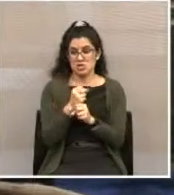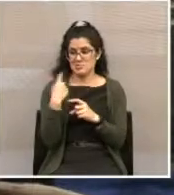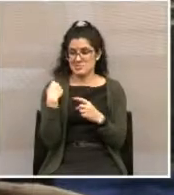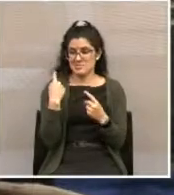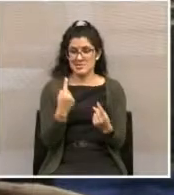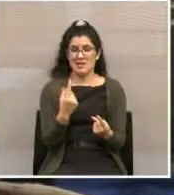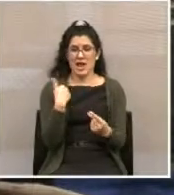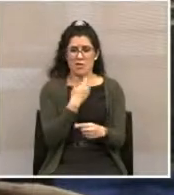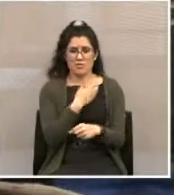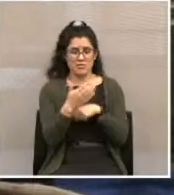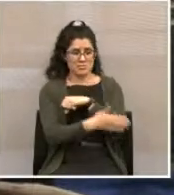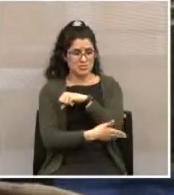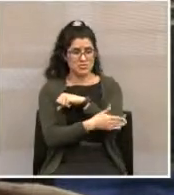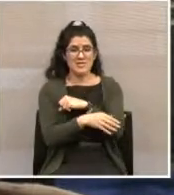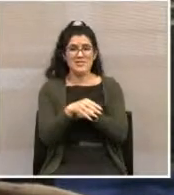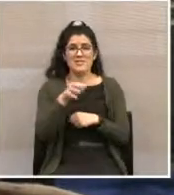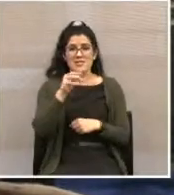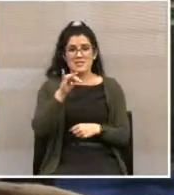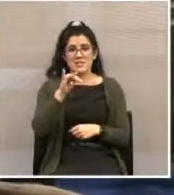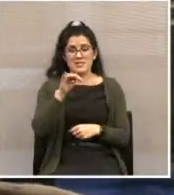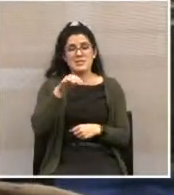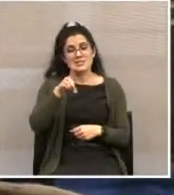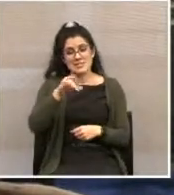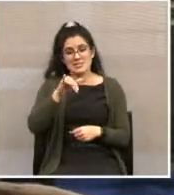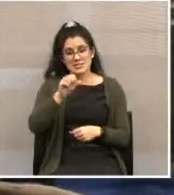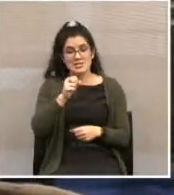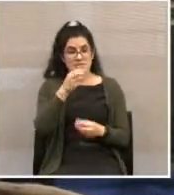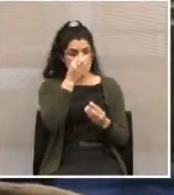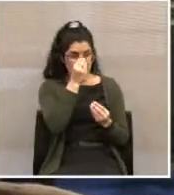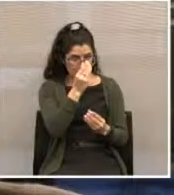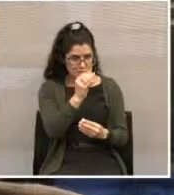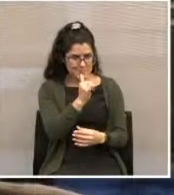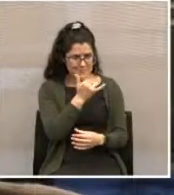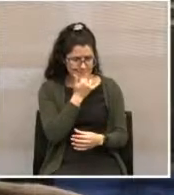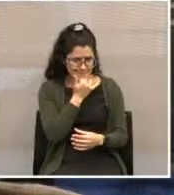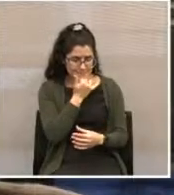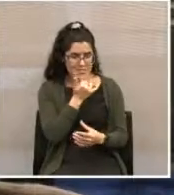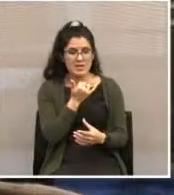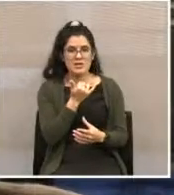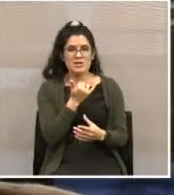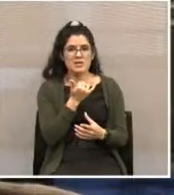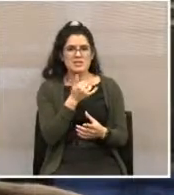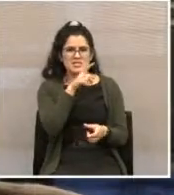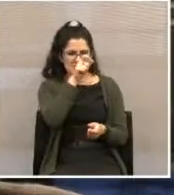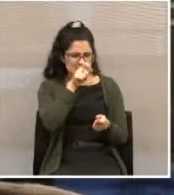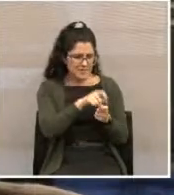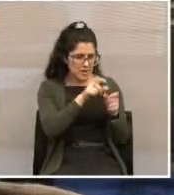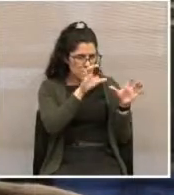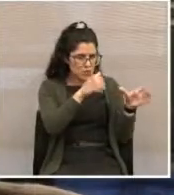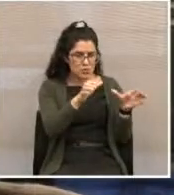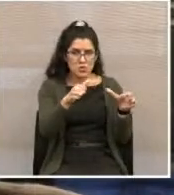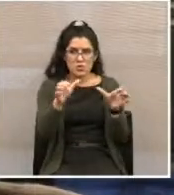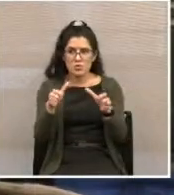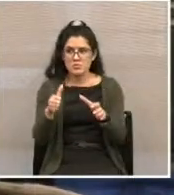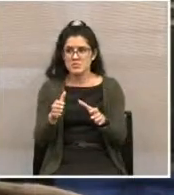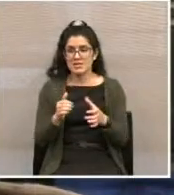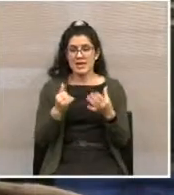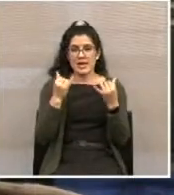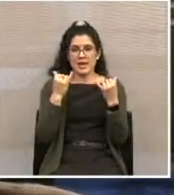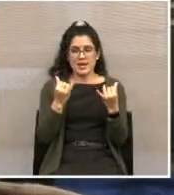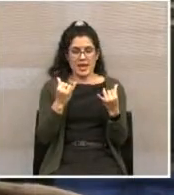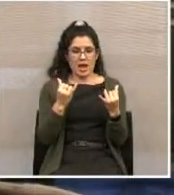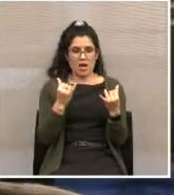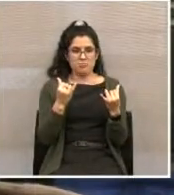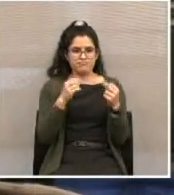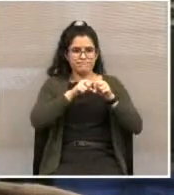surge of disinformation that at first started by targeting fringe groups, and now we have seen it grown to what seems